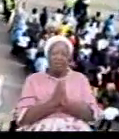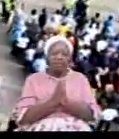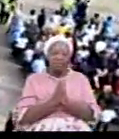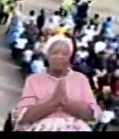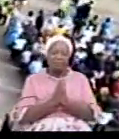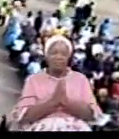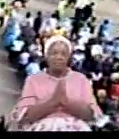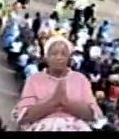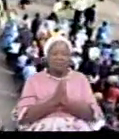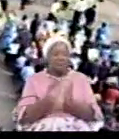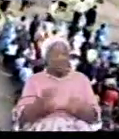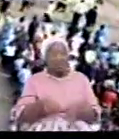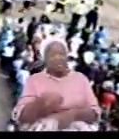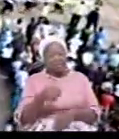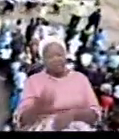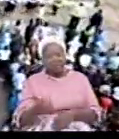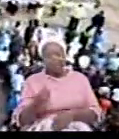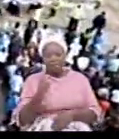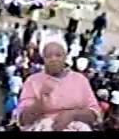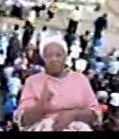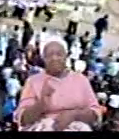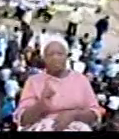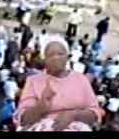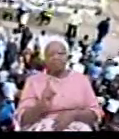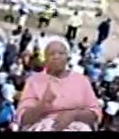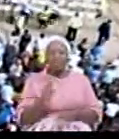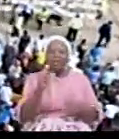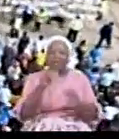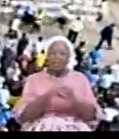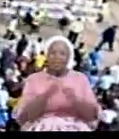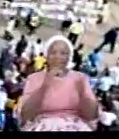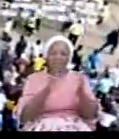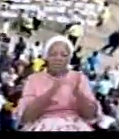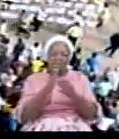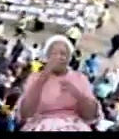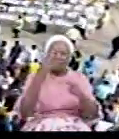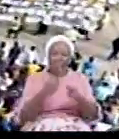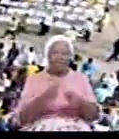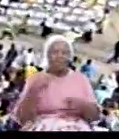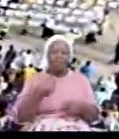Another one. In Jesus' name we pray.